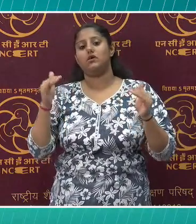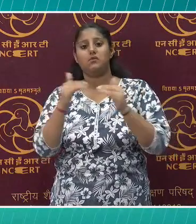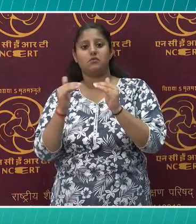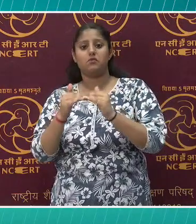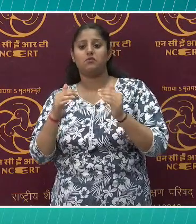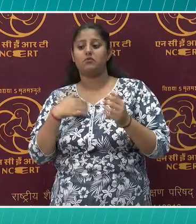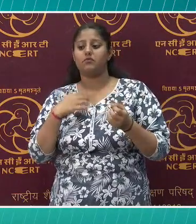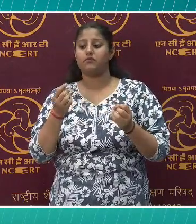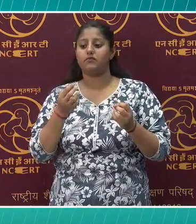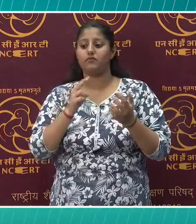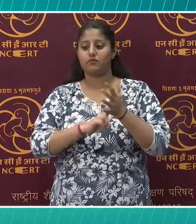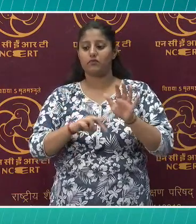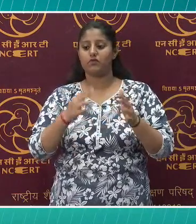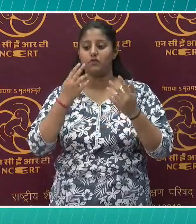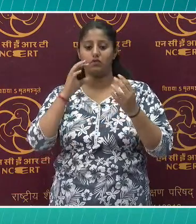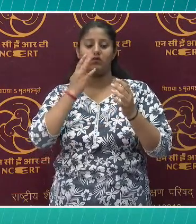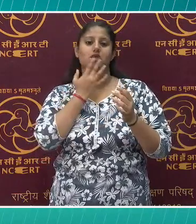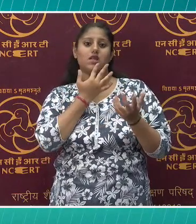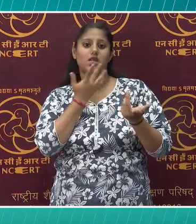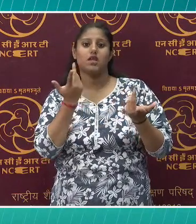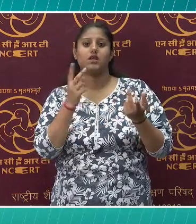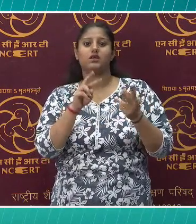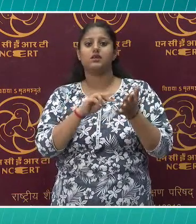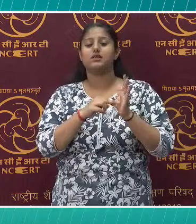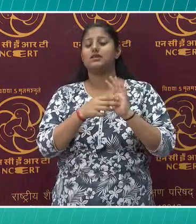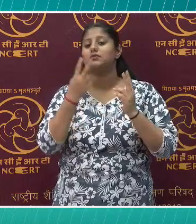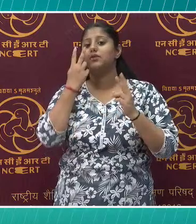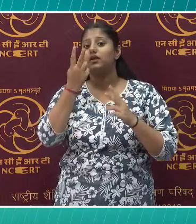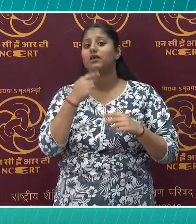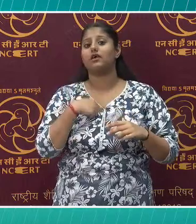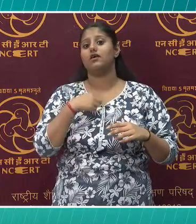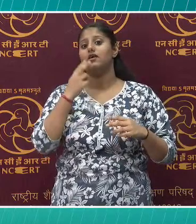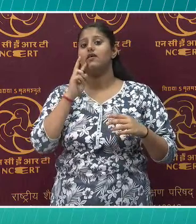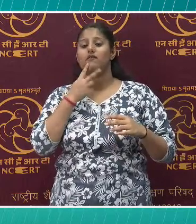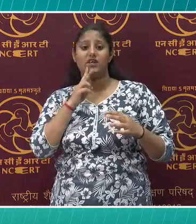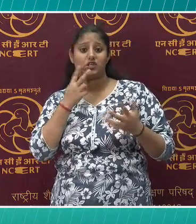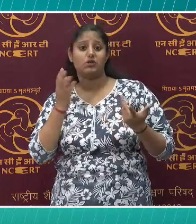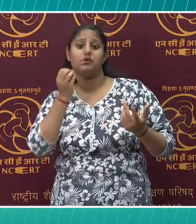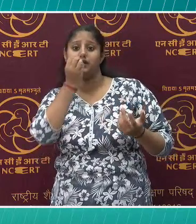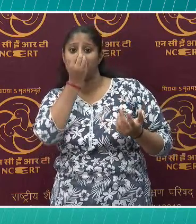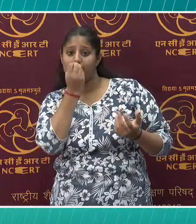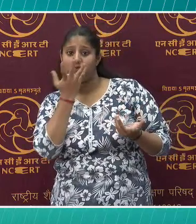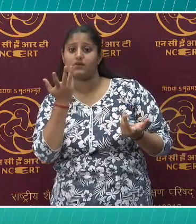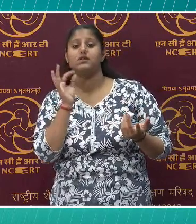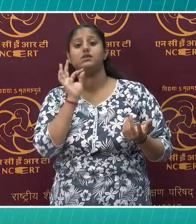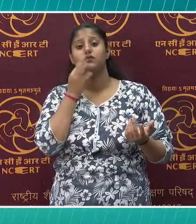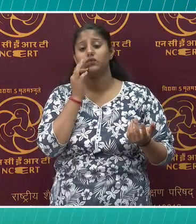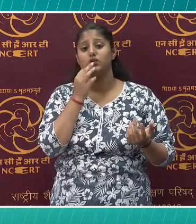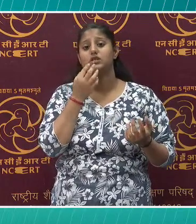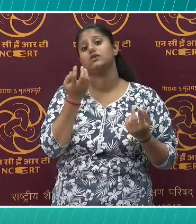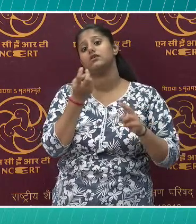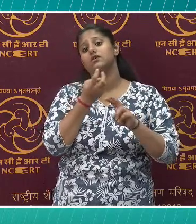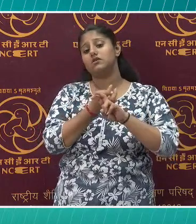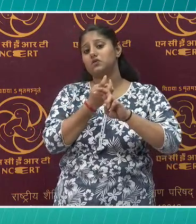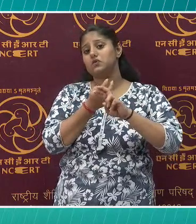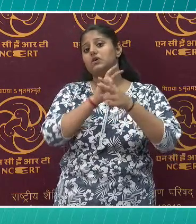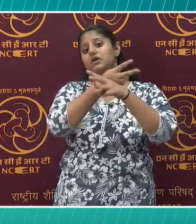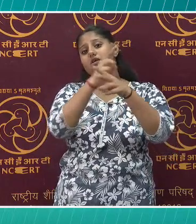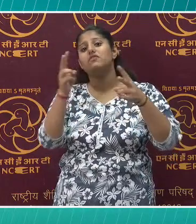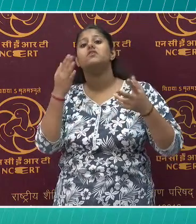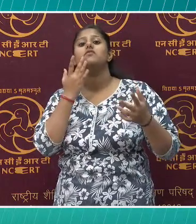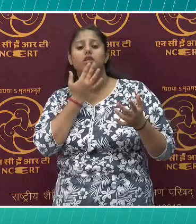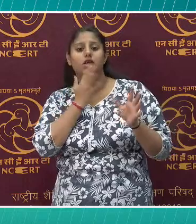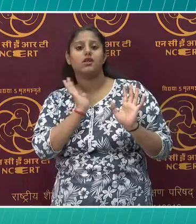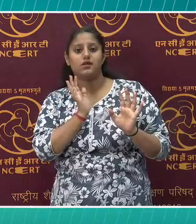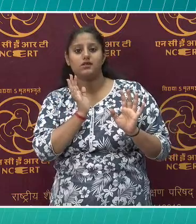we have seen that from vegetable, from flowers, from stones, we make different types of colors,